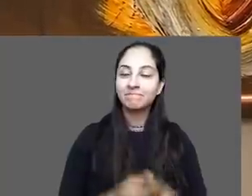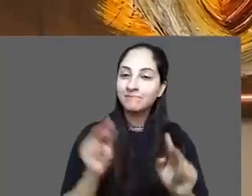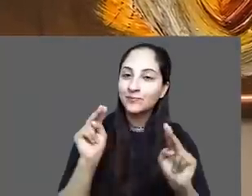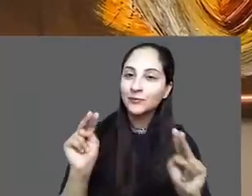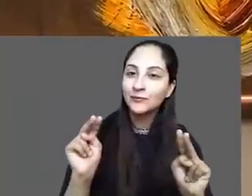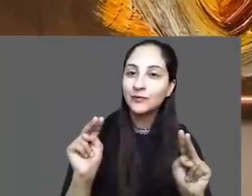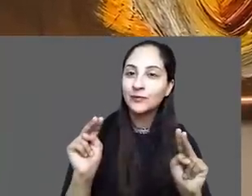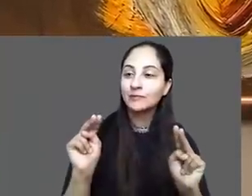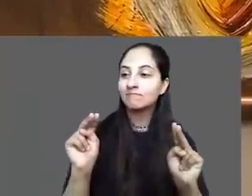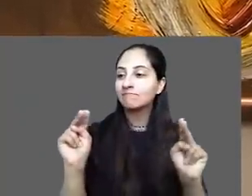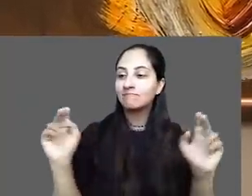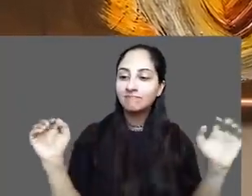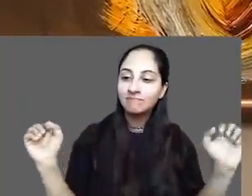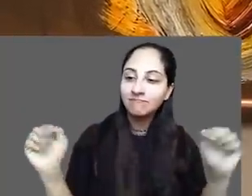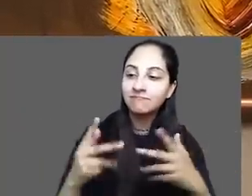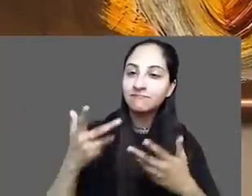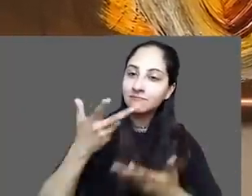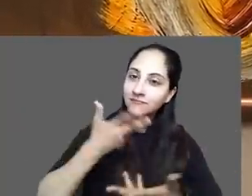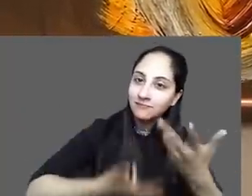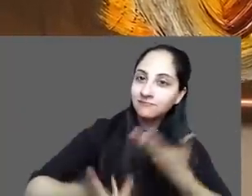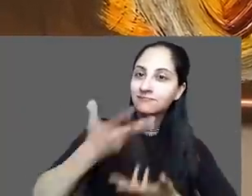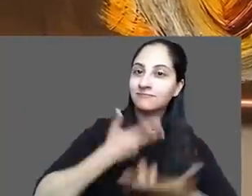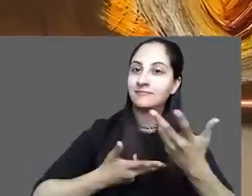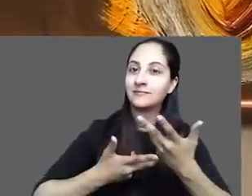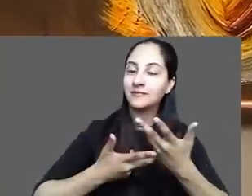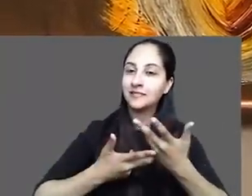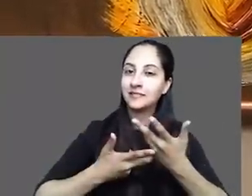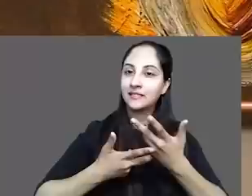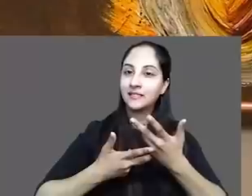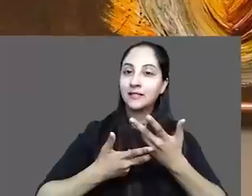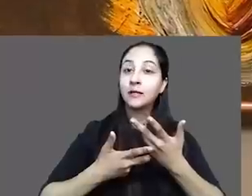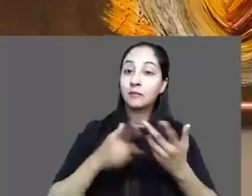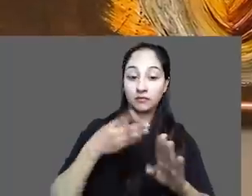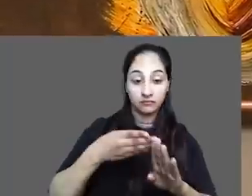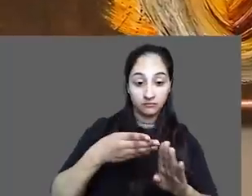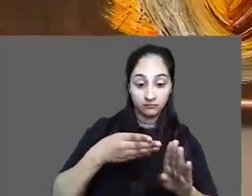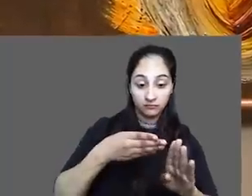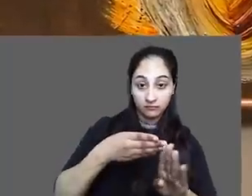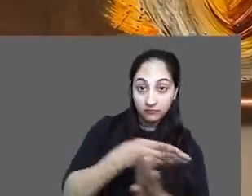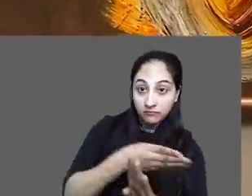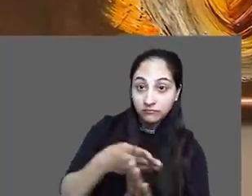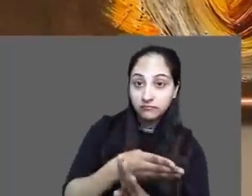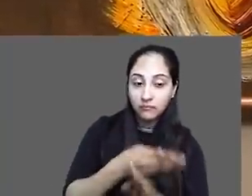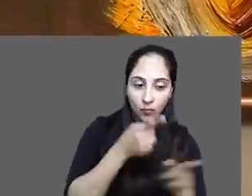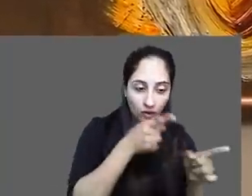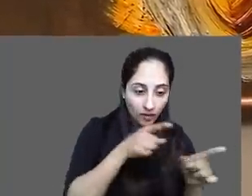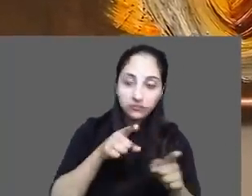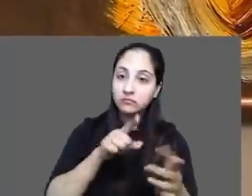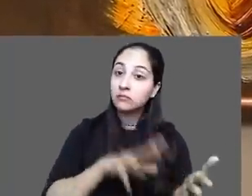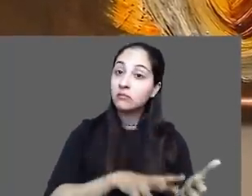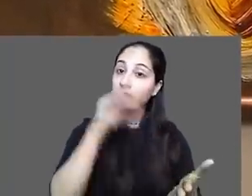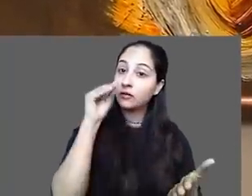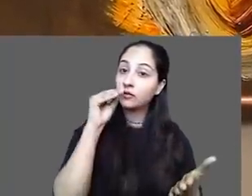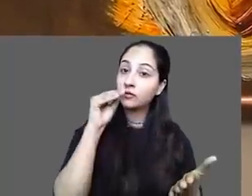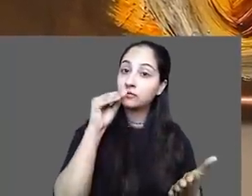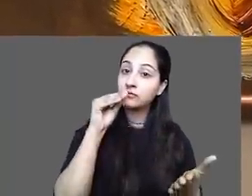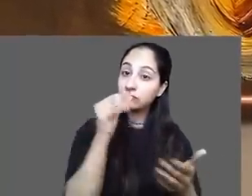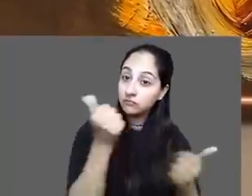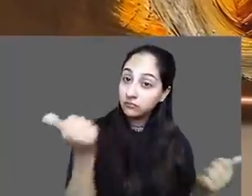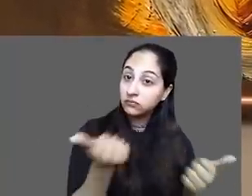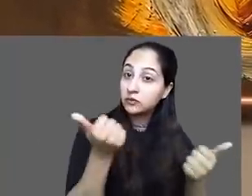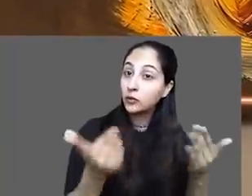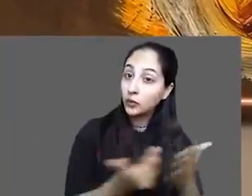Khana's reopening. And I'm looking forward to our lives coming back to normal, but inshallah with